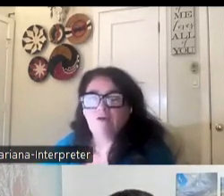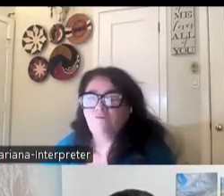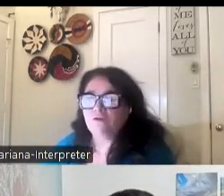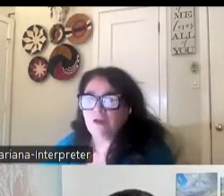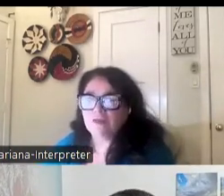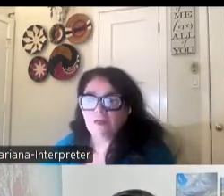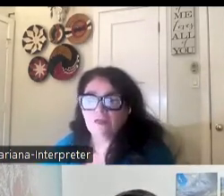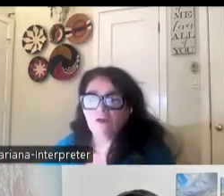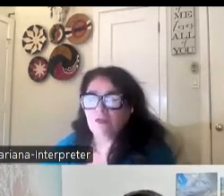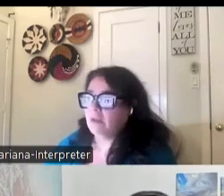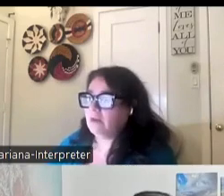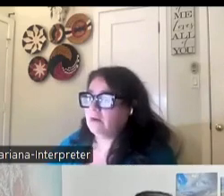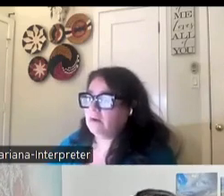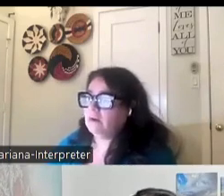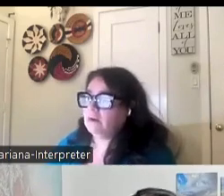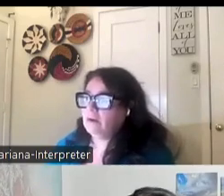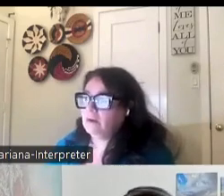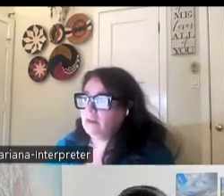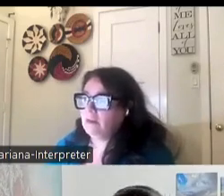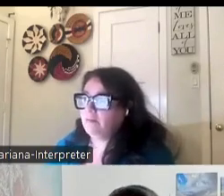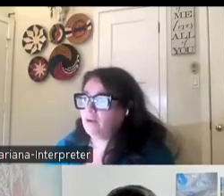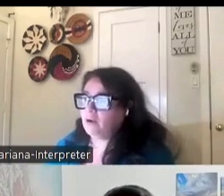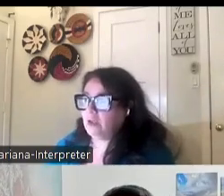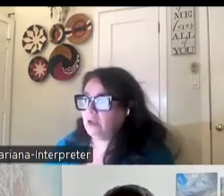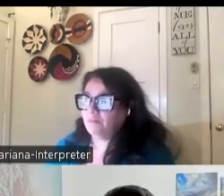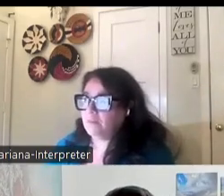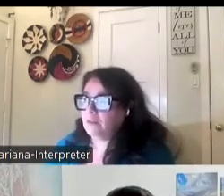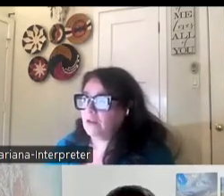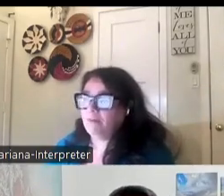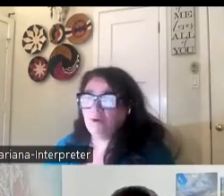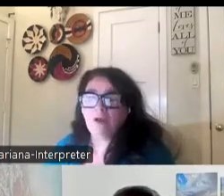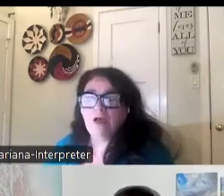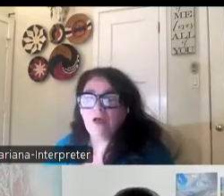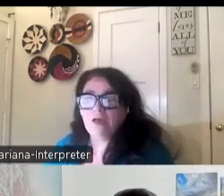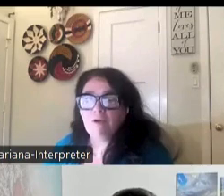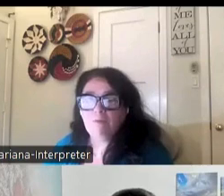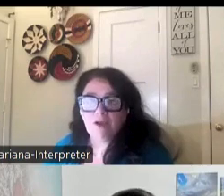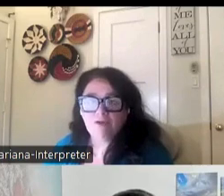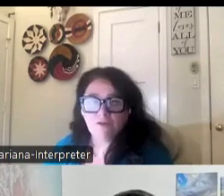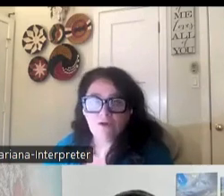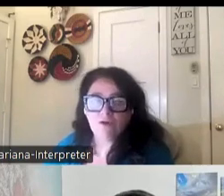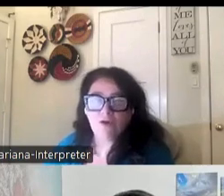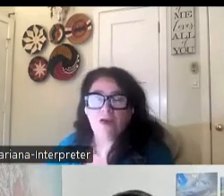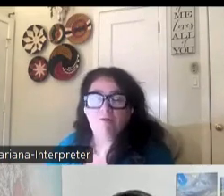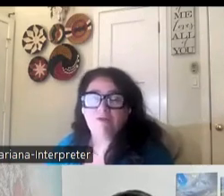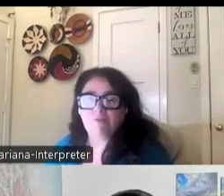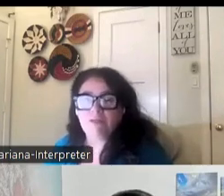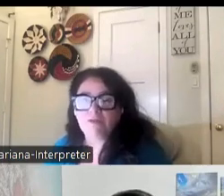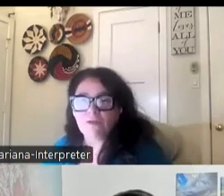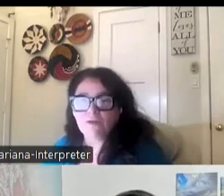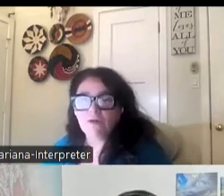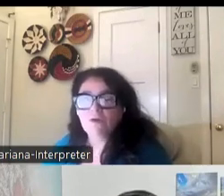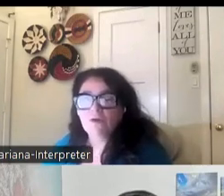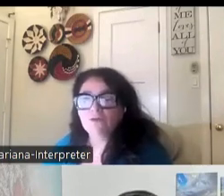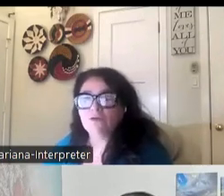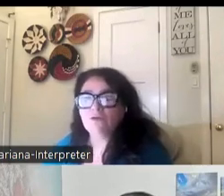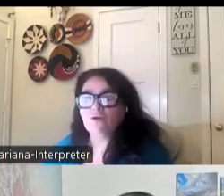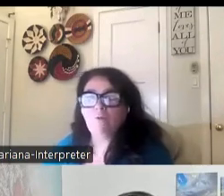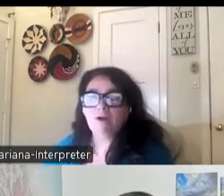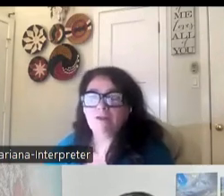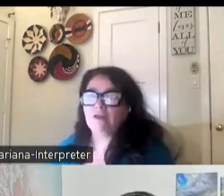historically. And that's because evaporation and precipitation are two sides of the same hydrologic